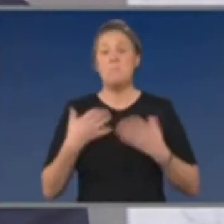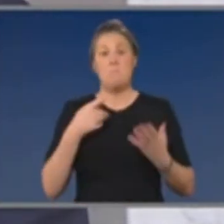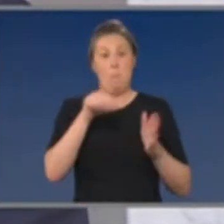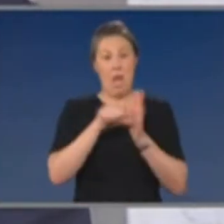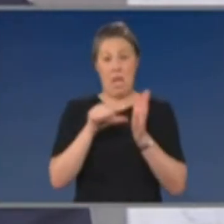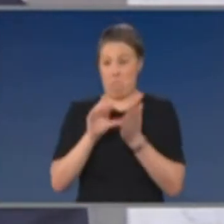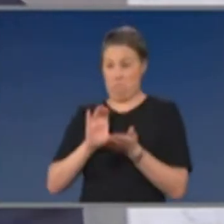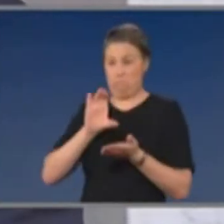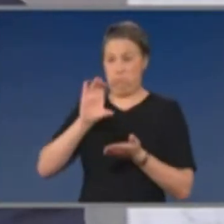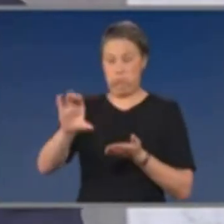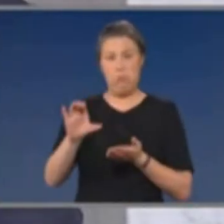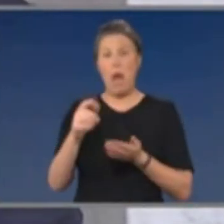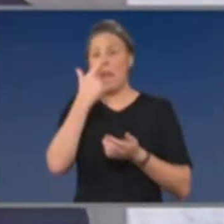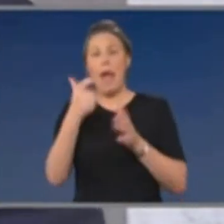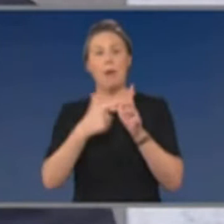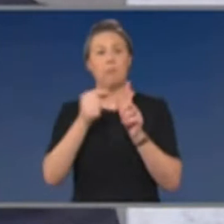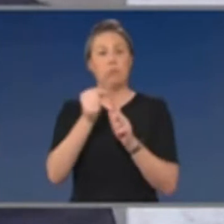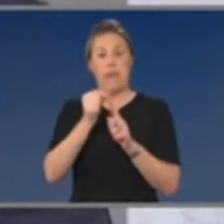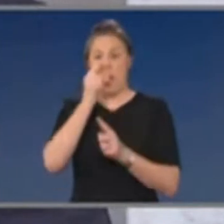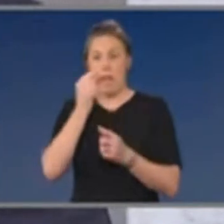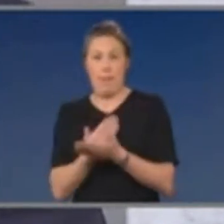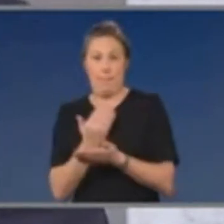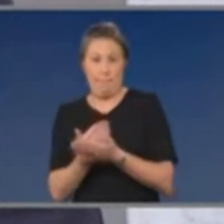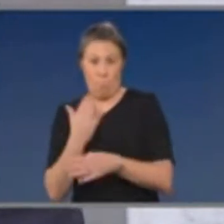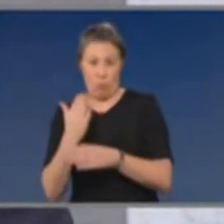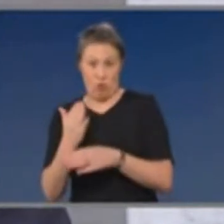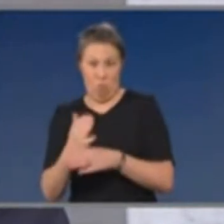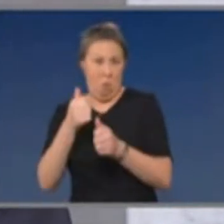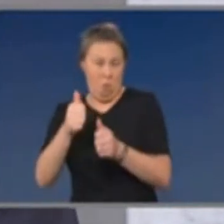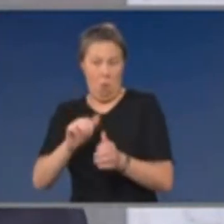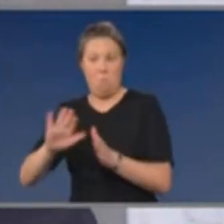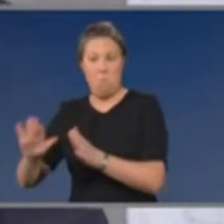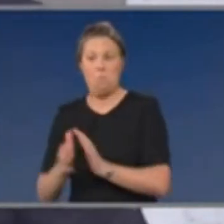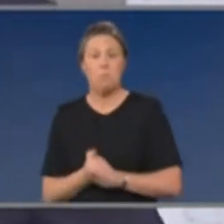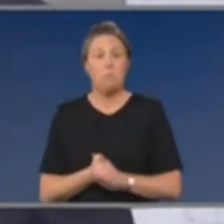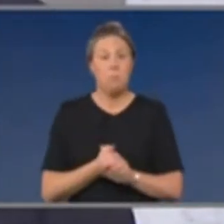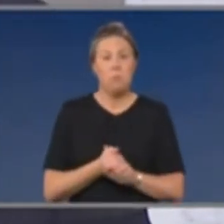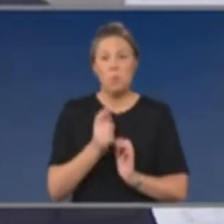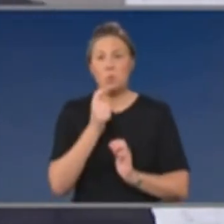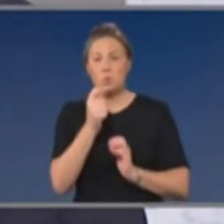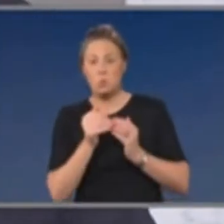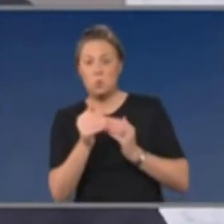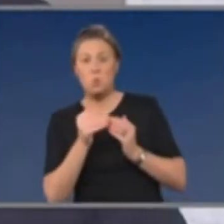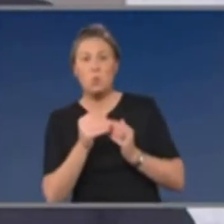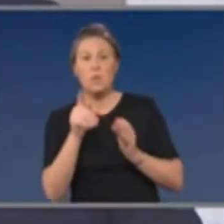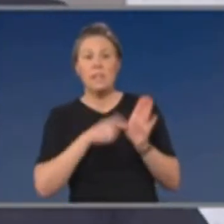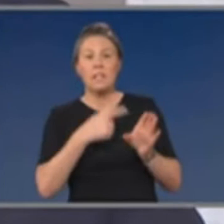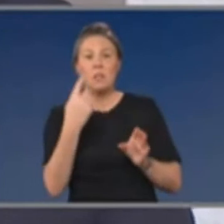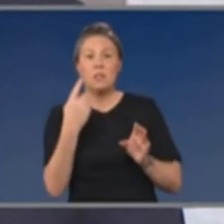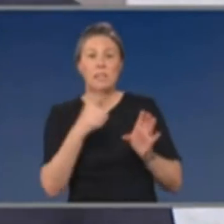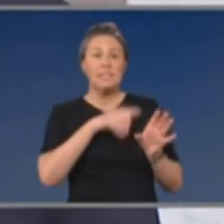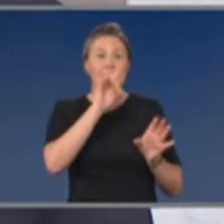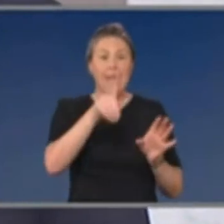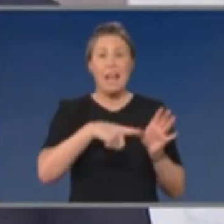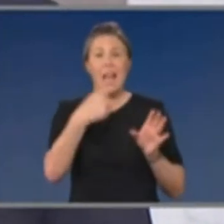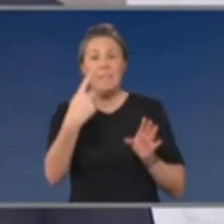doesn't have an incentive for employers to take on new apprentices in the months ahead. But we're going to see school leavers who don't